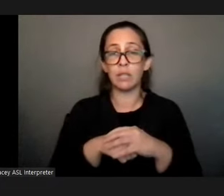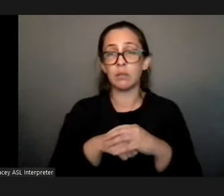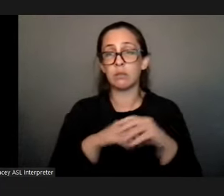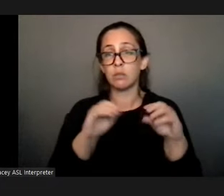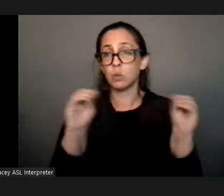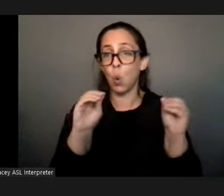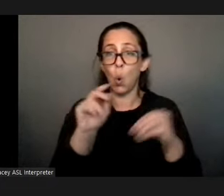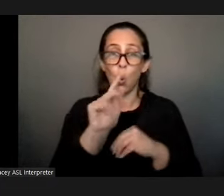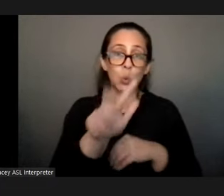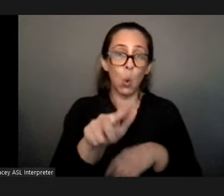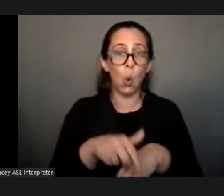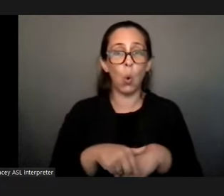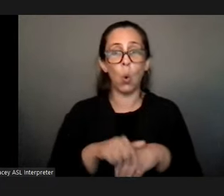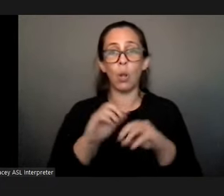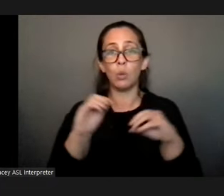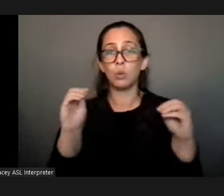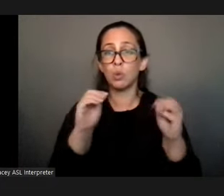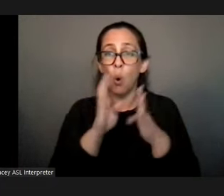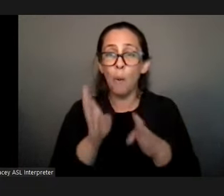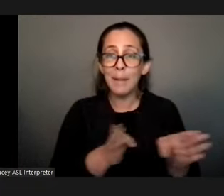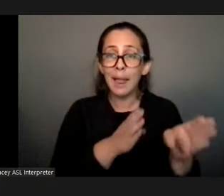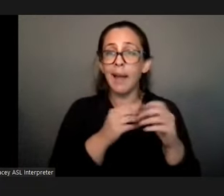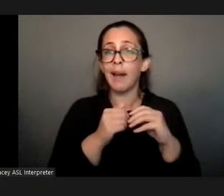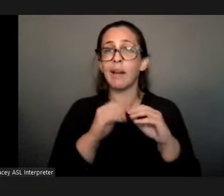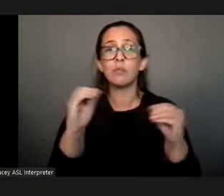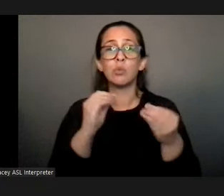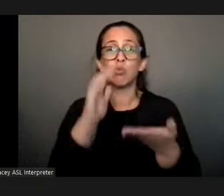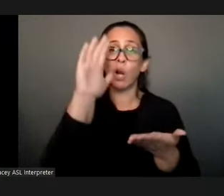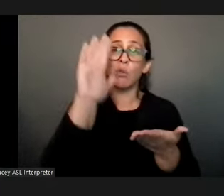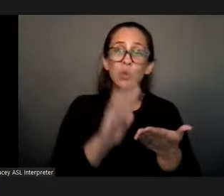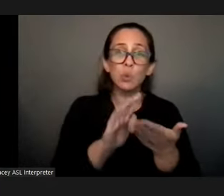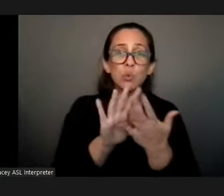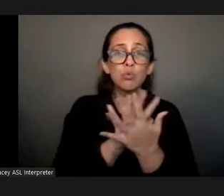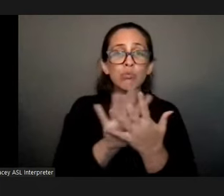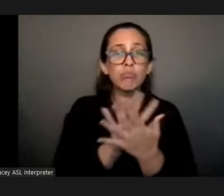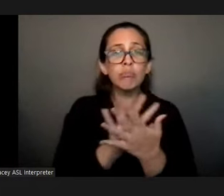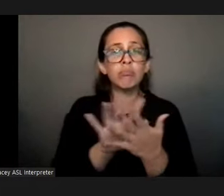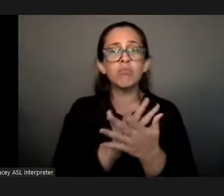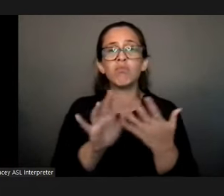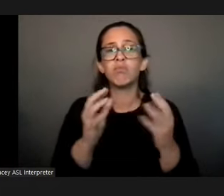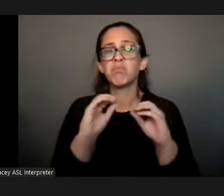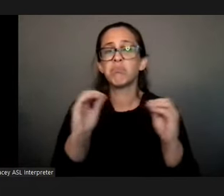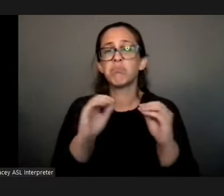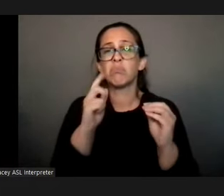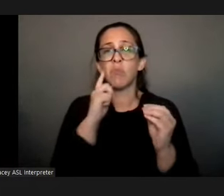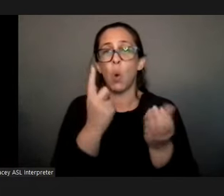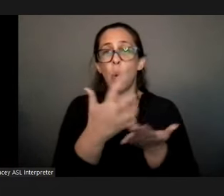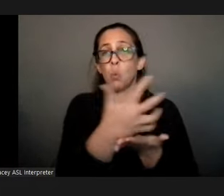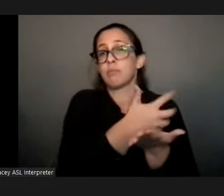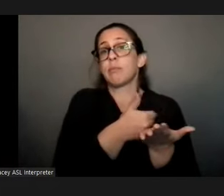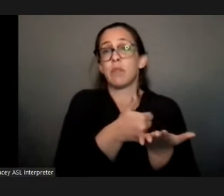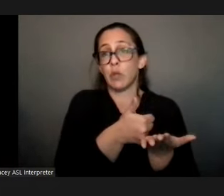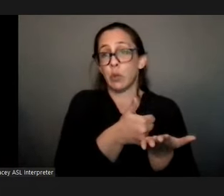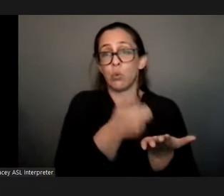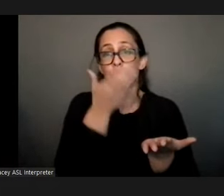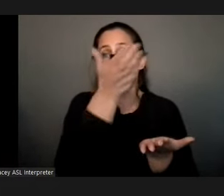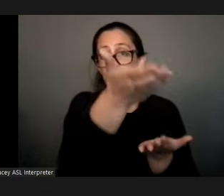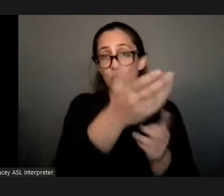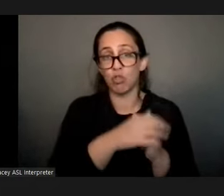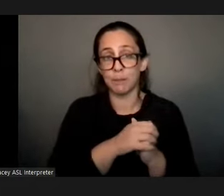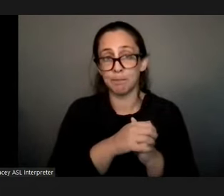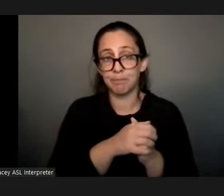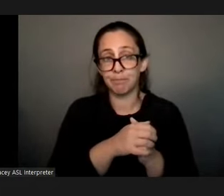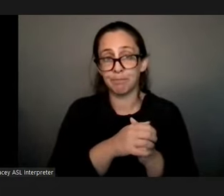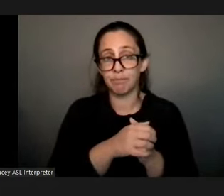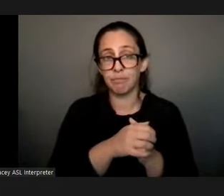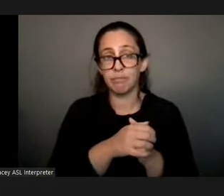tolling program, no comprehensive plan to reduce congestion in the Central Business District, and no identified transit capital revenue stream. And